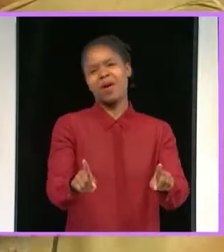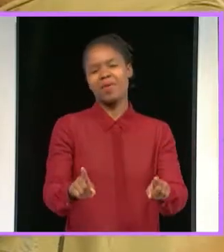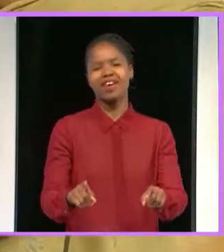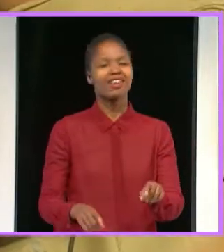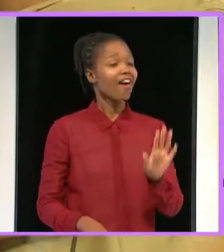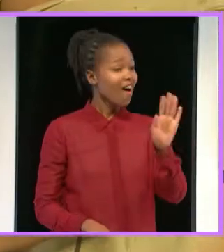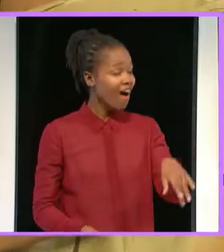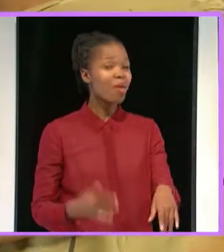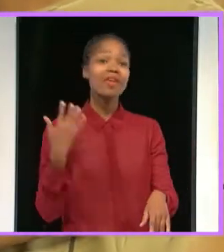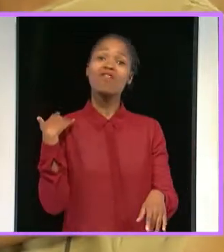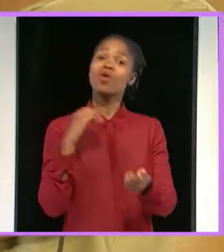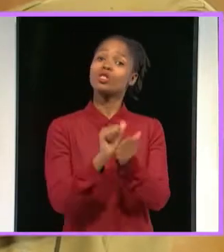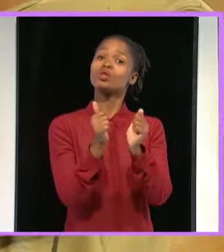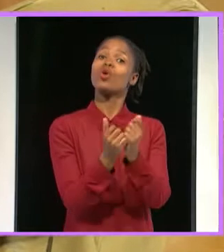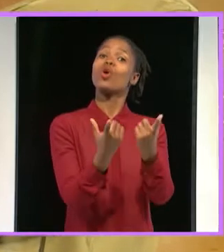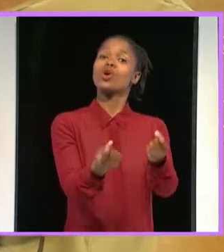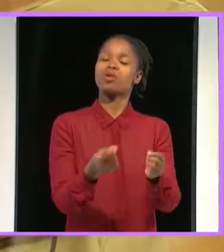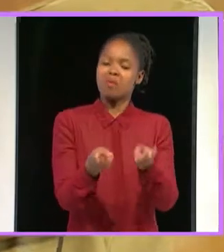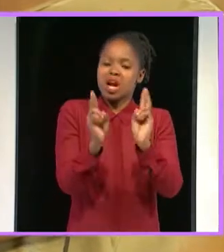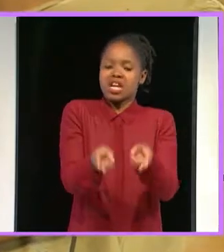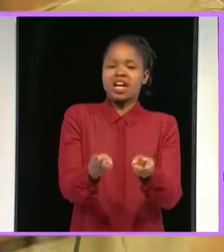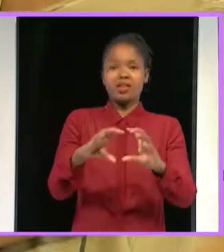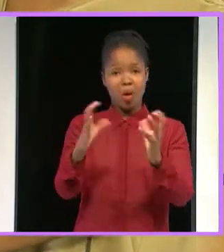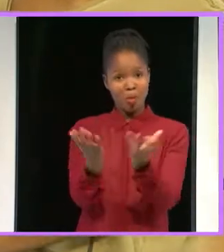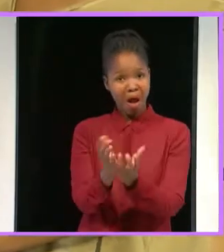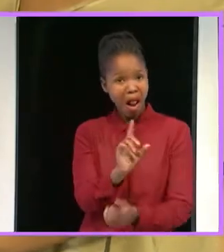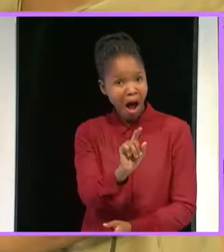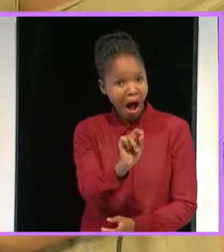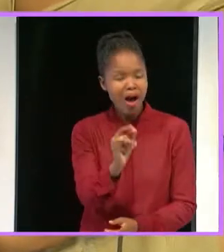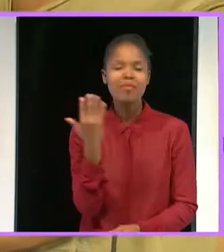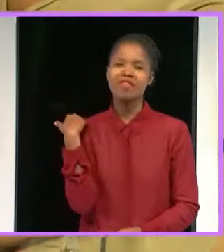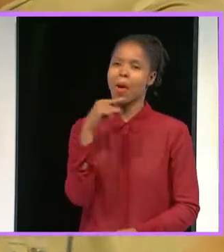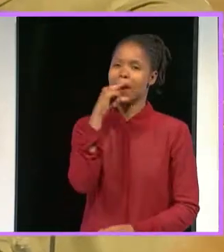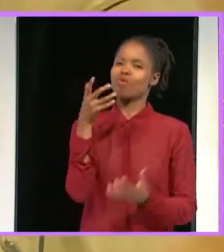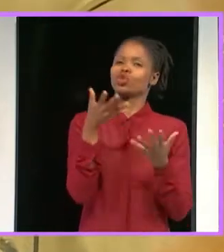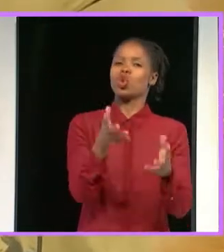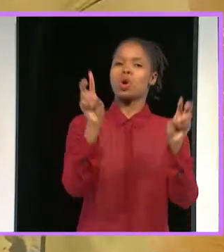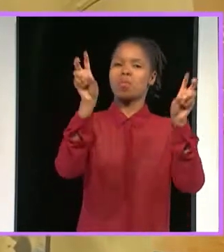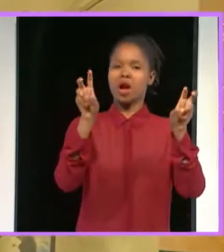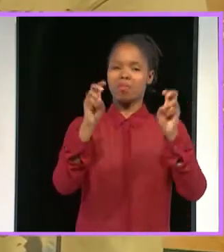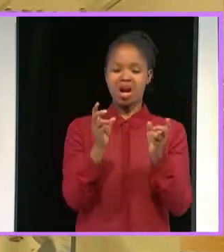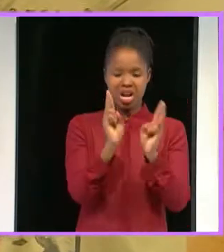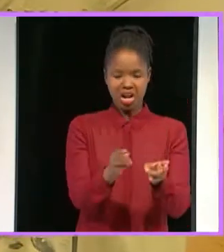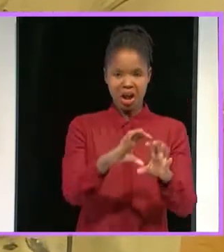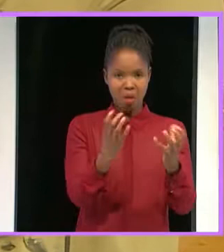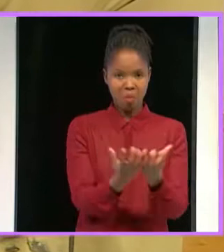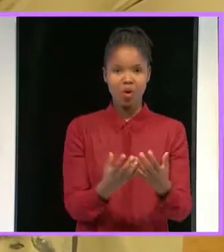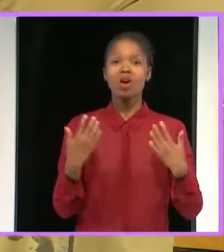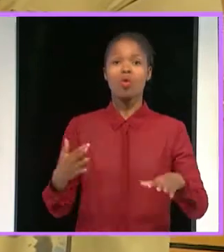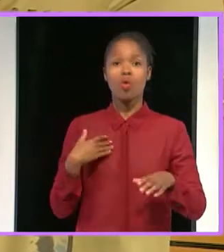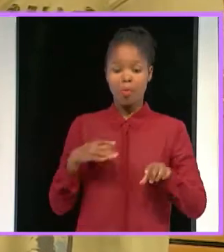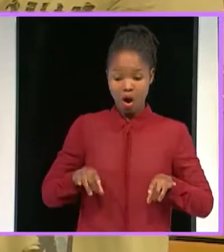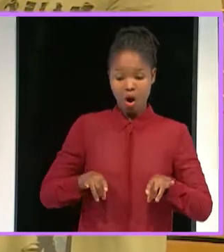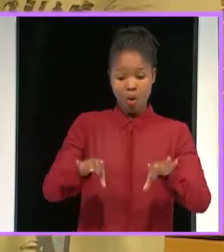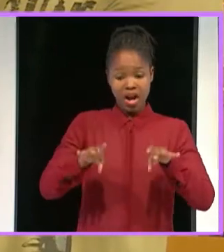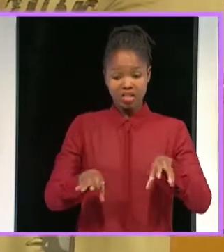You know they used to call the sport dead ball. Yes, they used to call it dead ball, but what I've also learned is that the wheelchair is not the same. The wheelchair that they're using